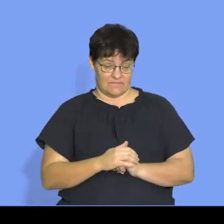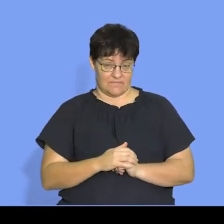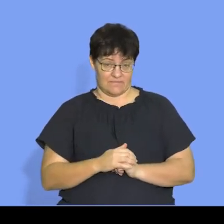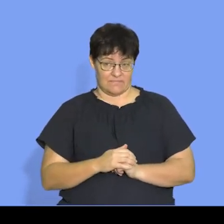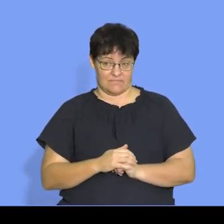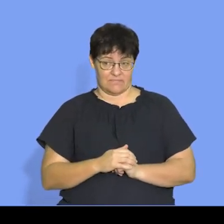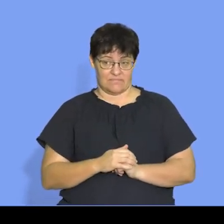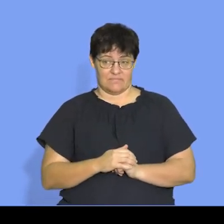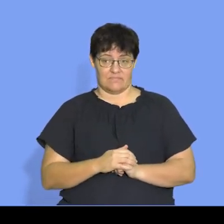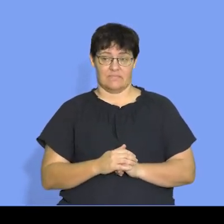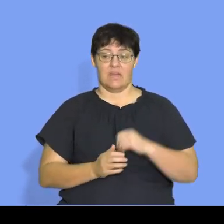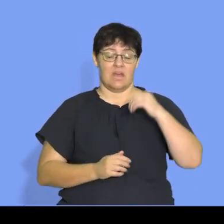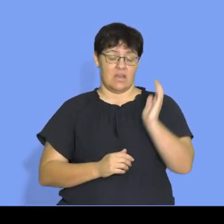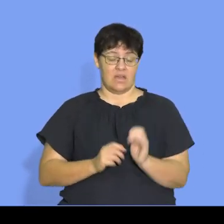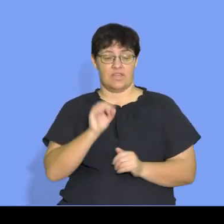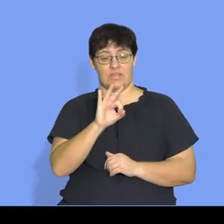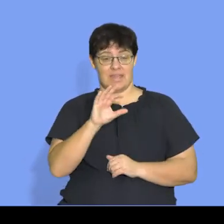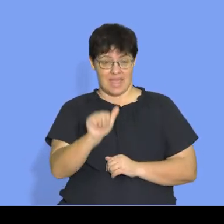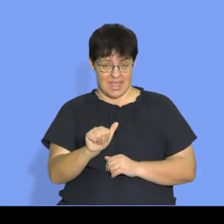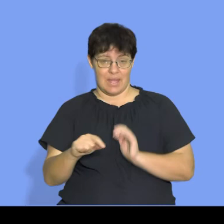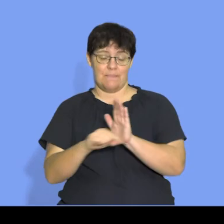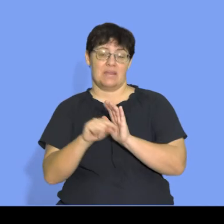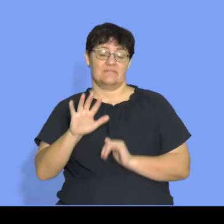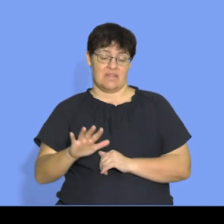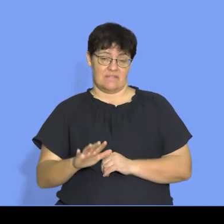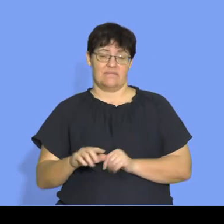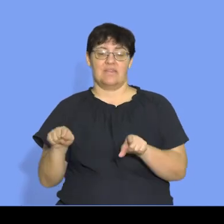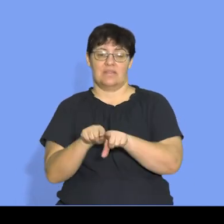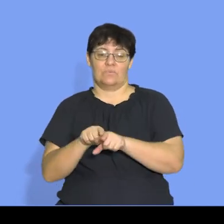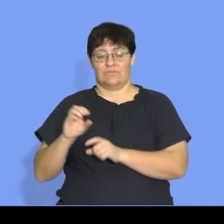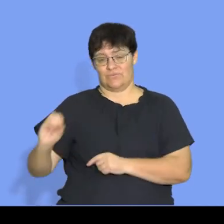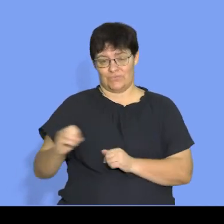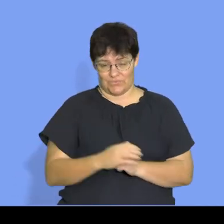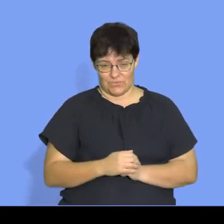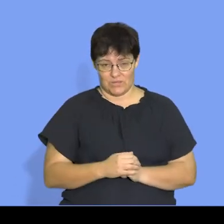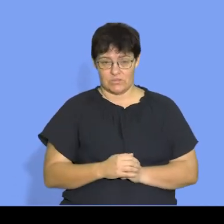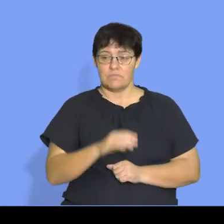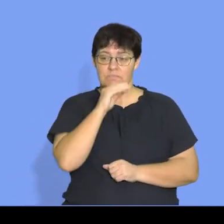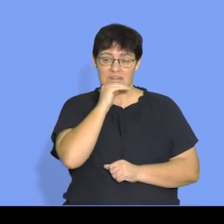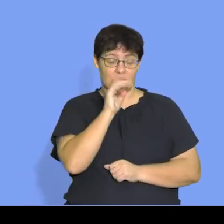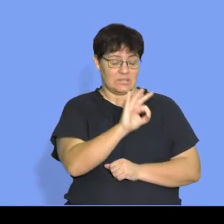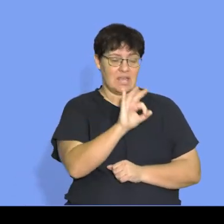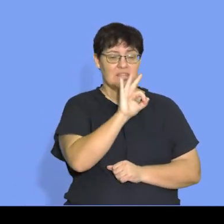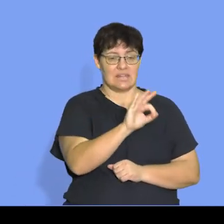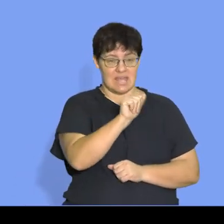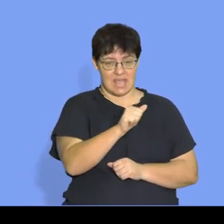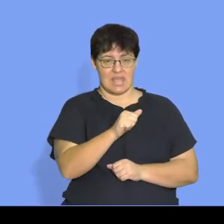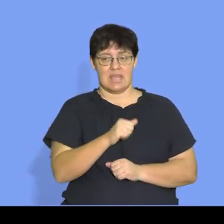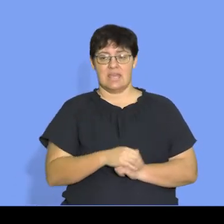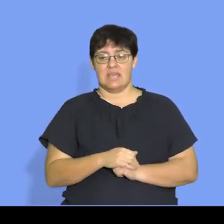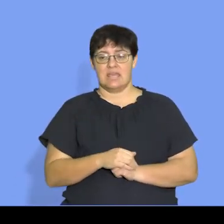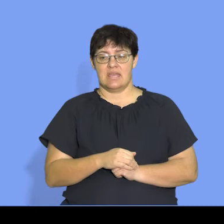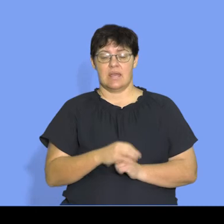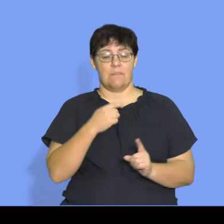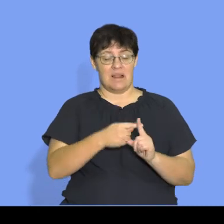3a minus 5 equal to 0. And then it becomes 3a plus 5, just so